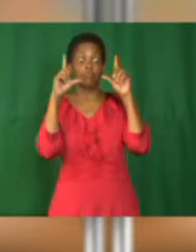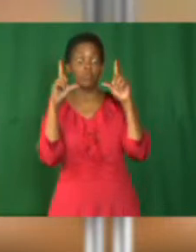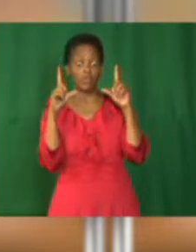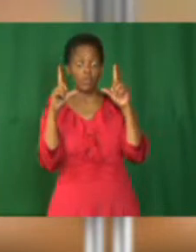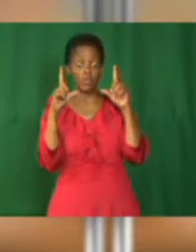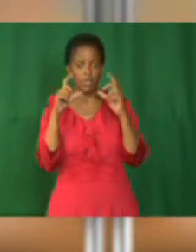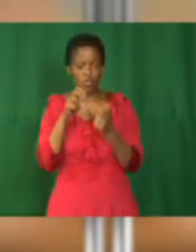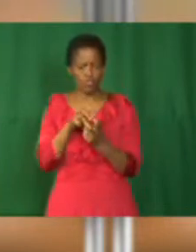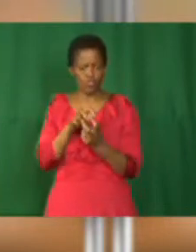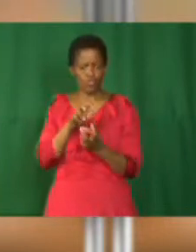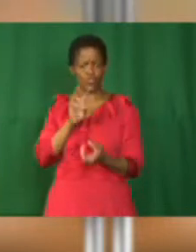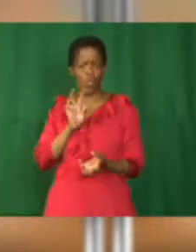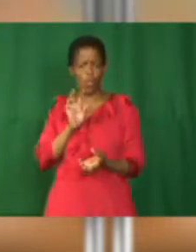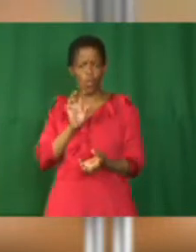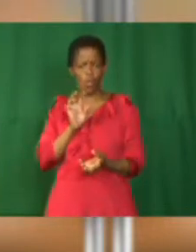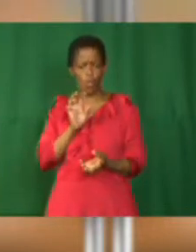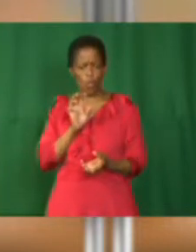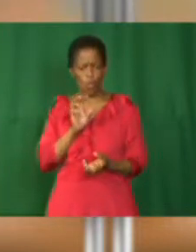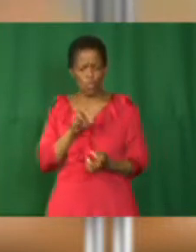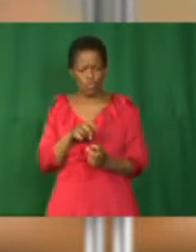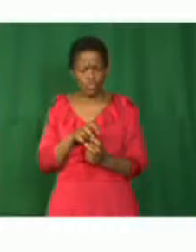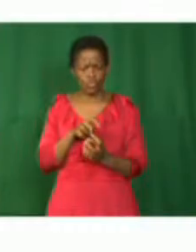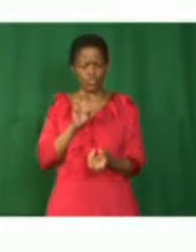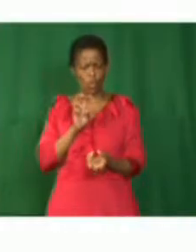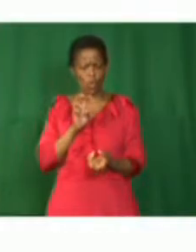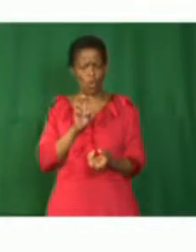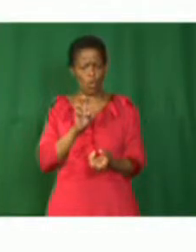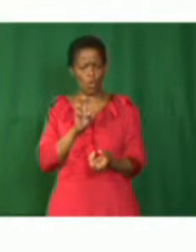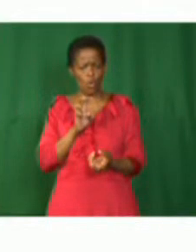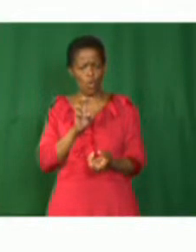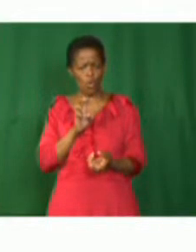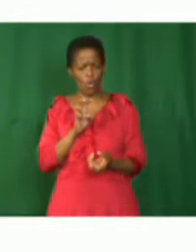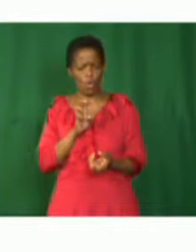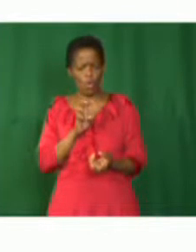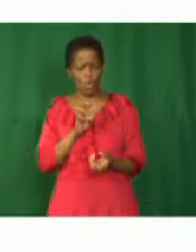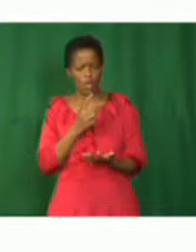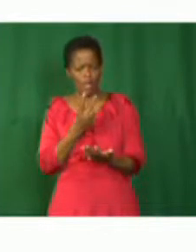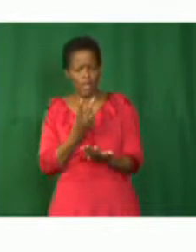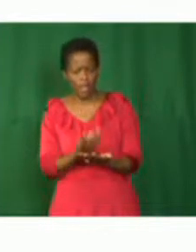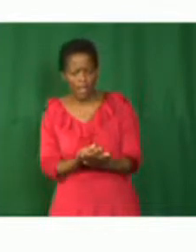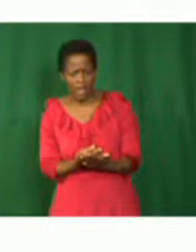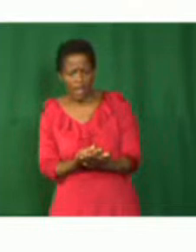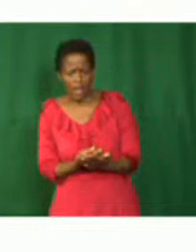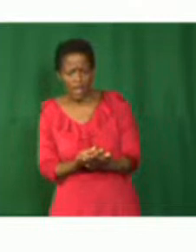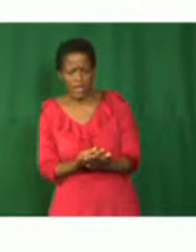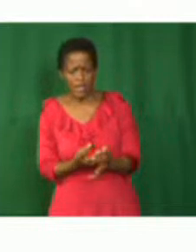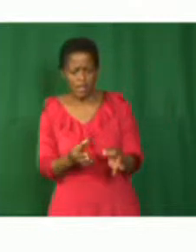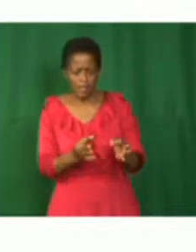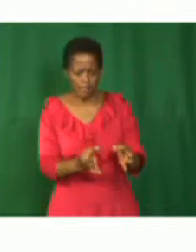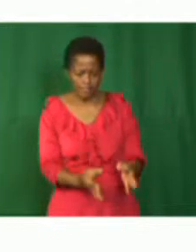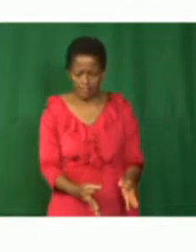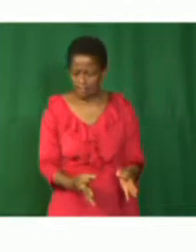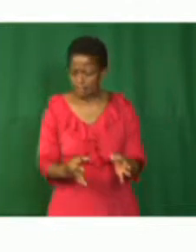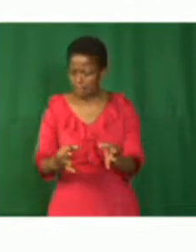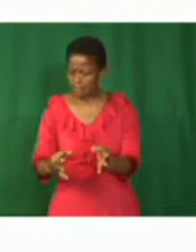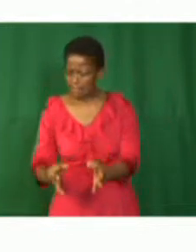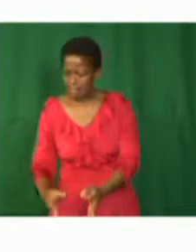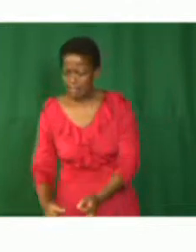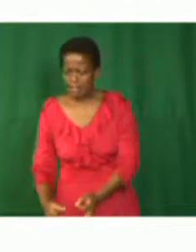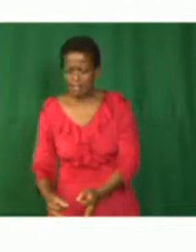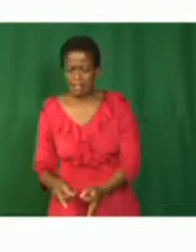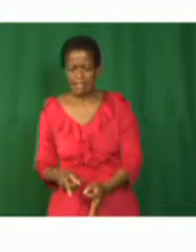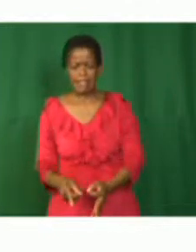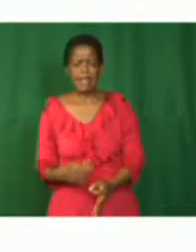We were shocked. We were shocked to find ourselves lying between two graves at the Nhlangano